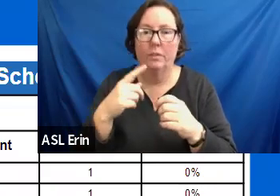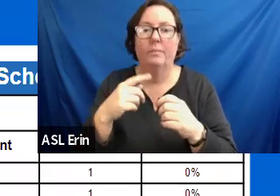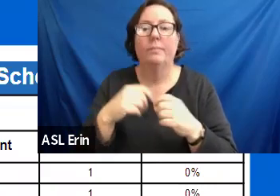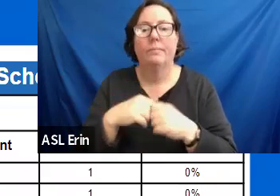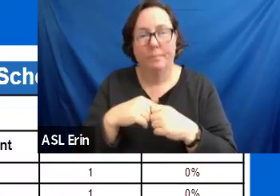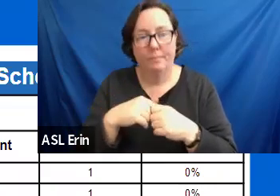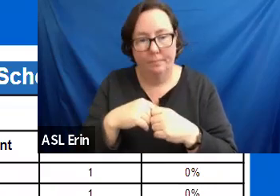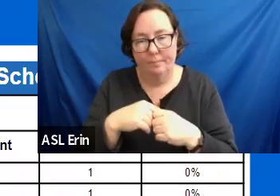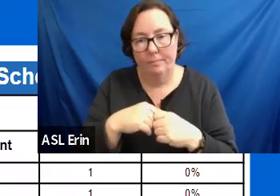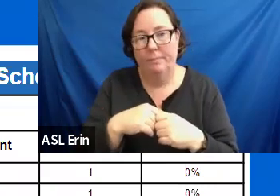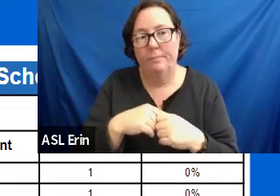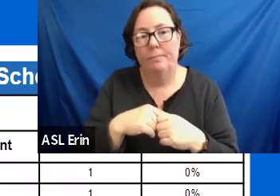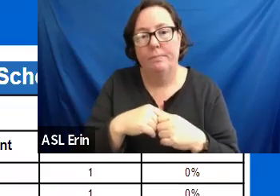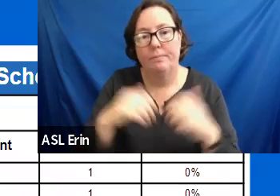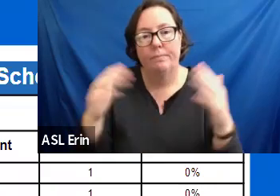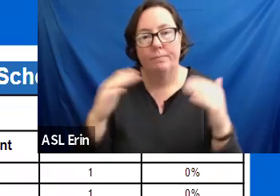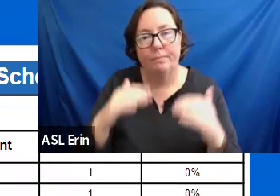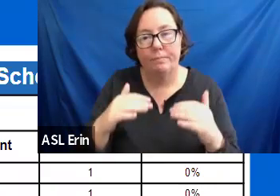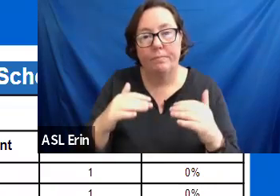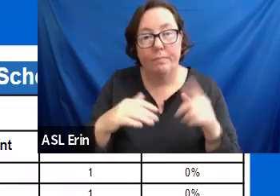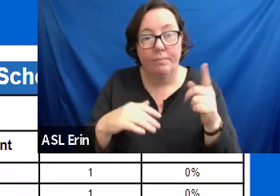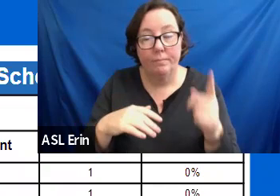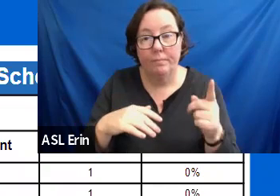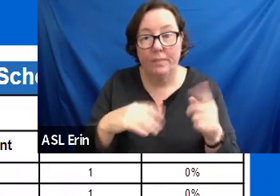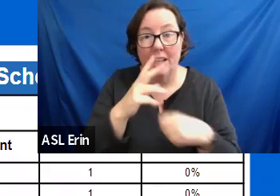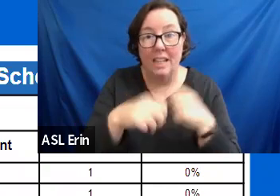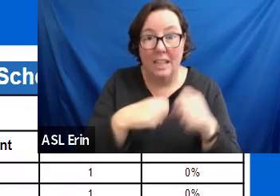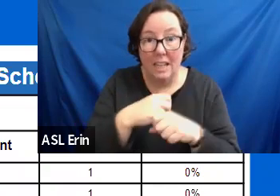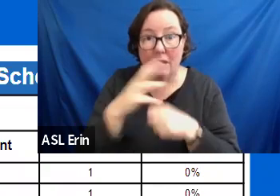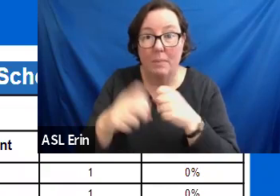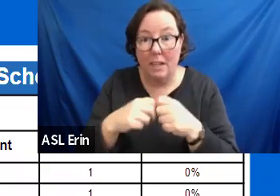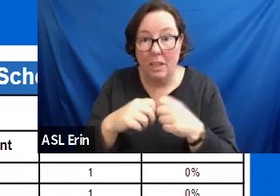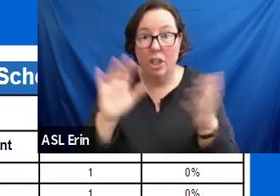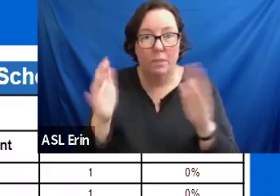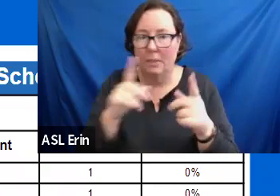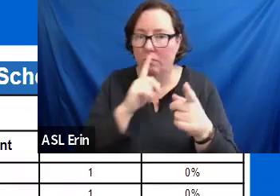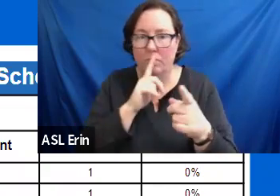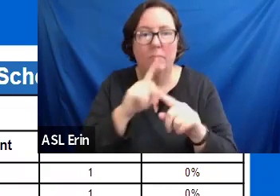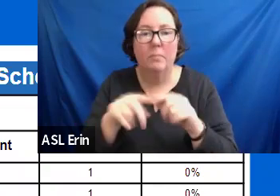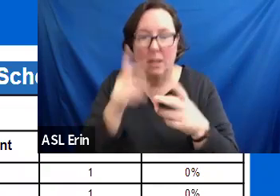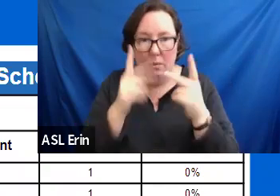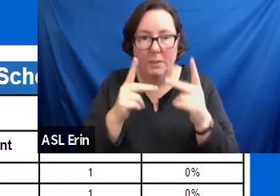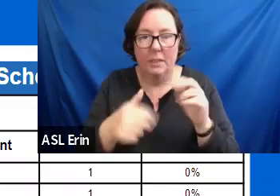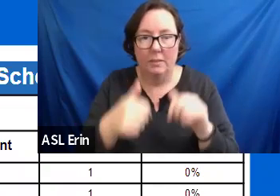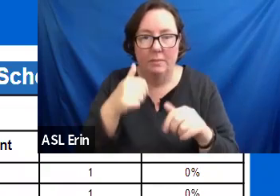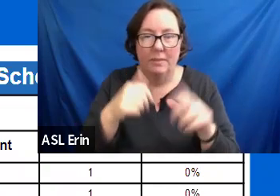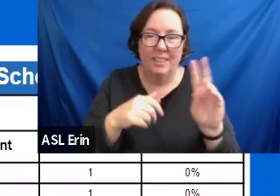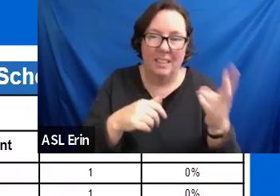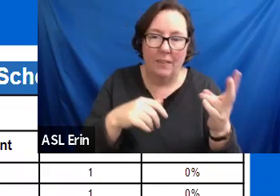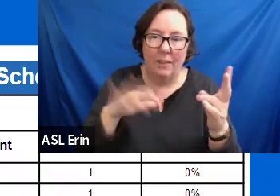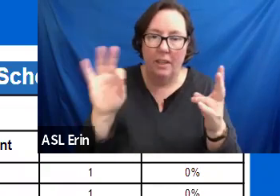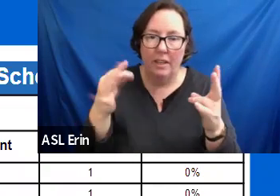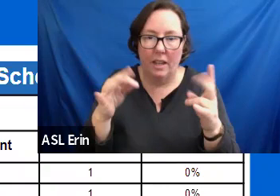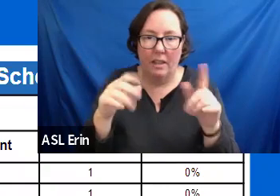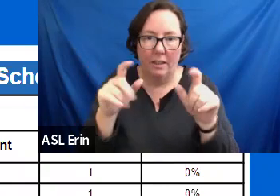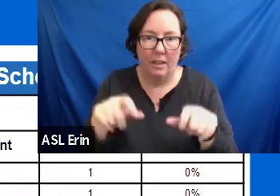years. We do not have here a year-by-year comparison, but you do see the 7th grade and 9th grade